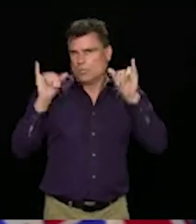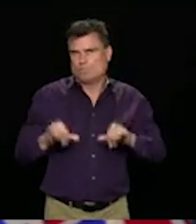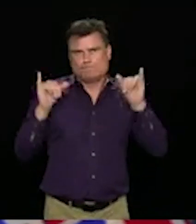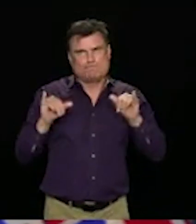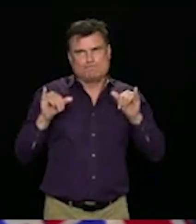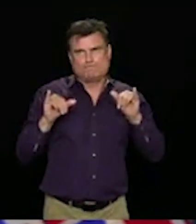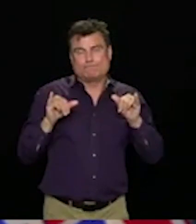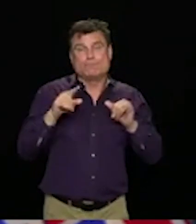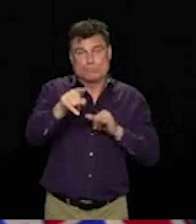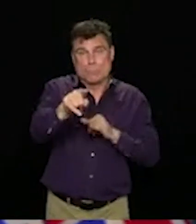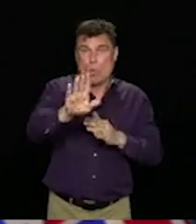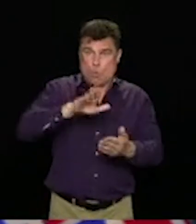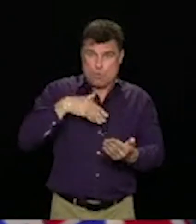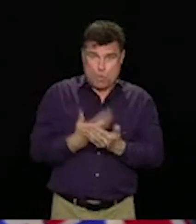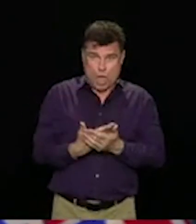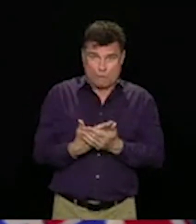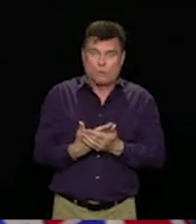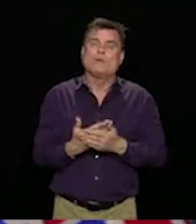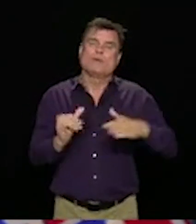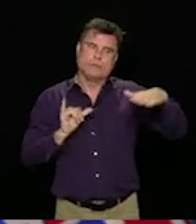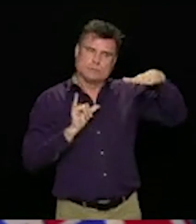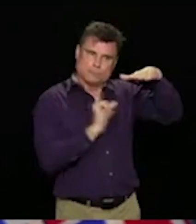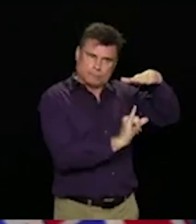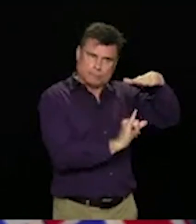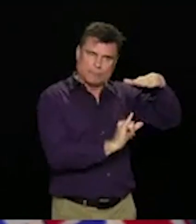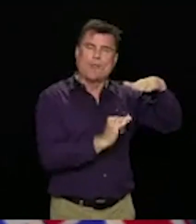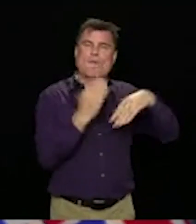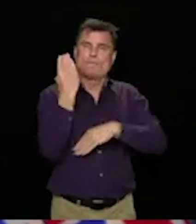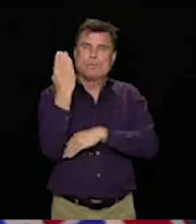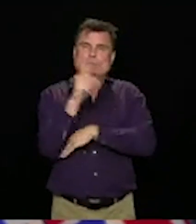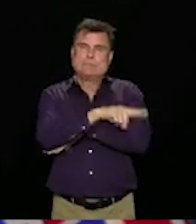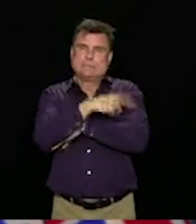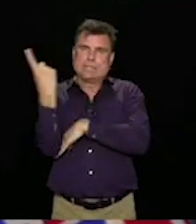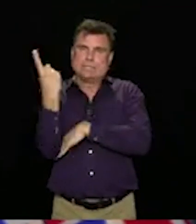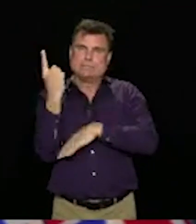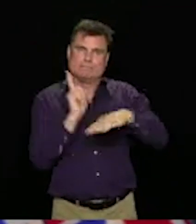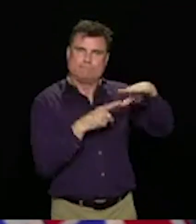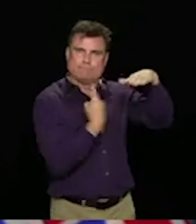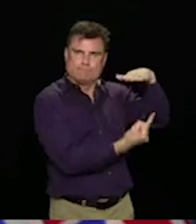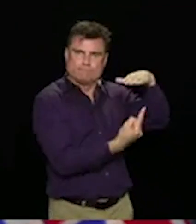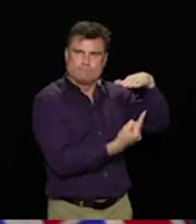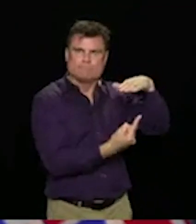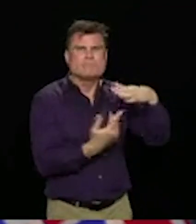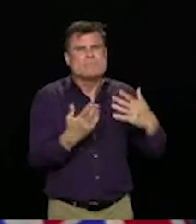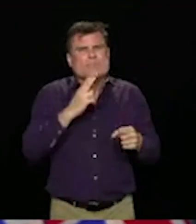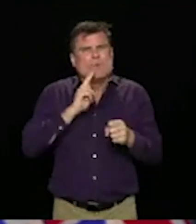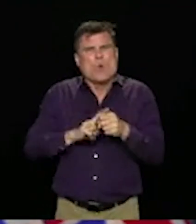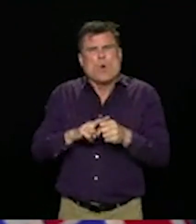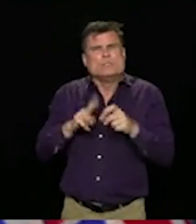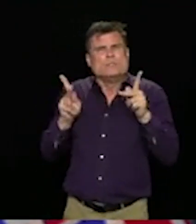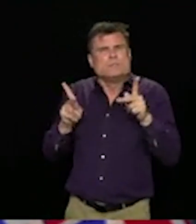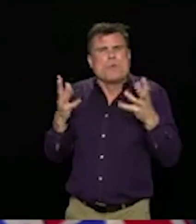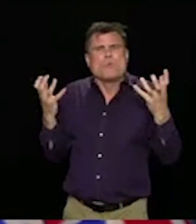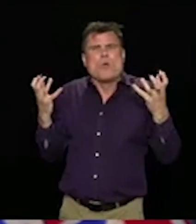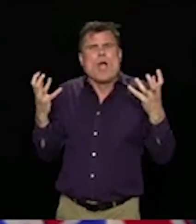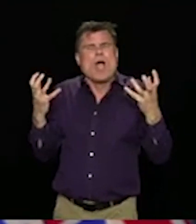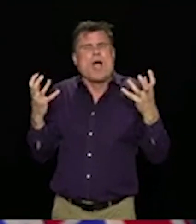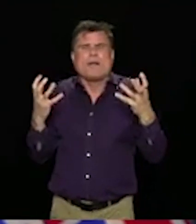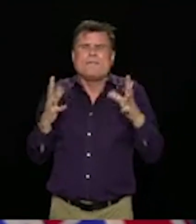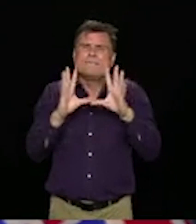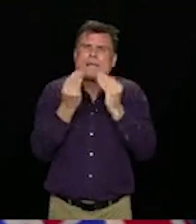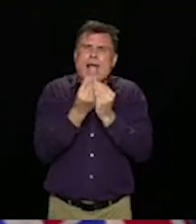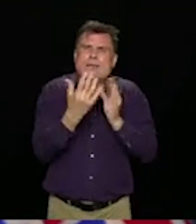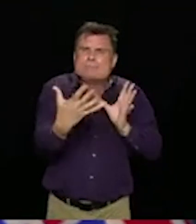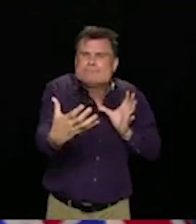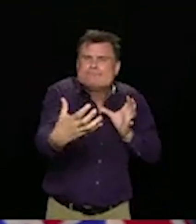thing they want is to bring this virus in and to affect those people that they are closest to, which are their loved ones, the people they're living with. So it